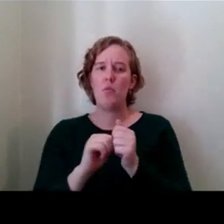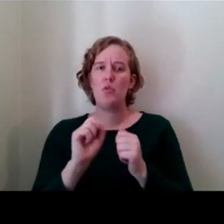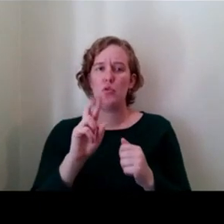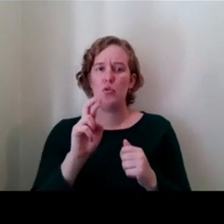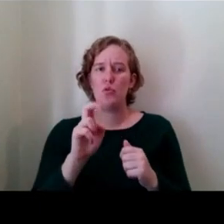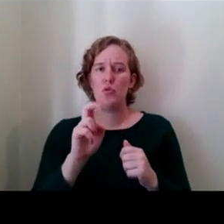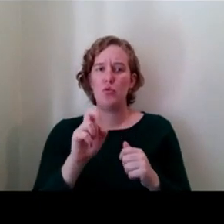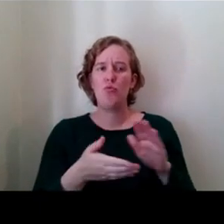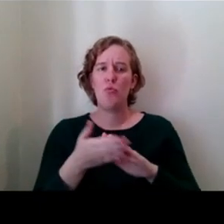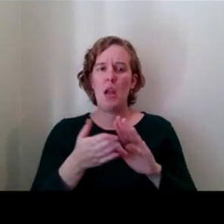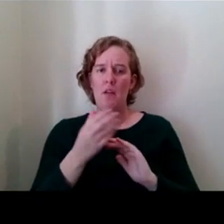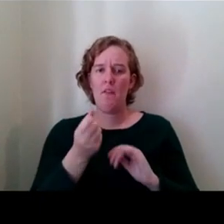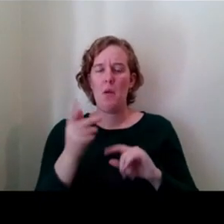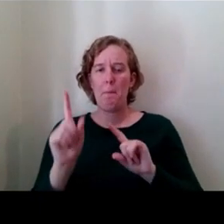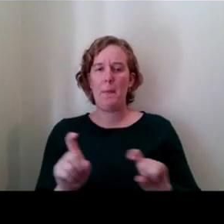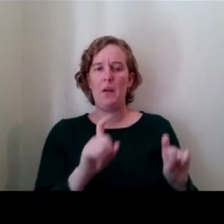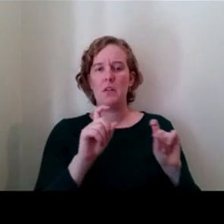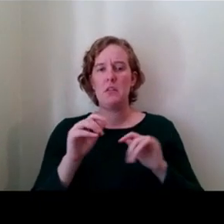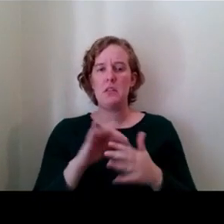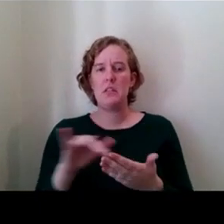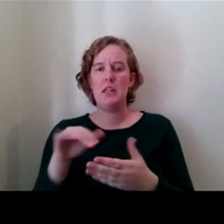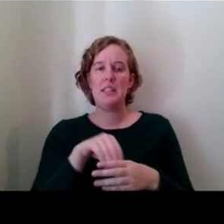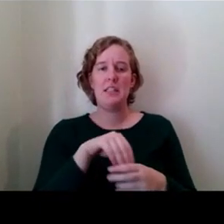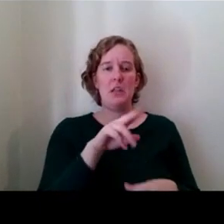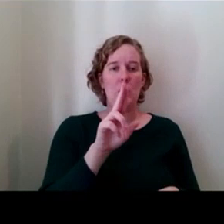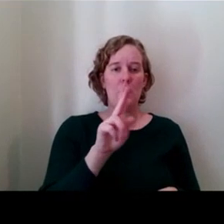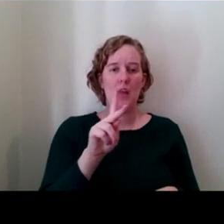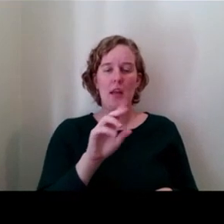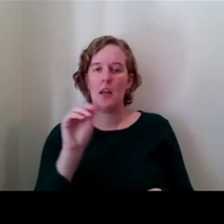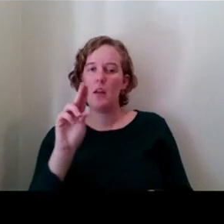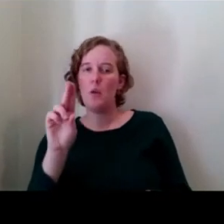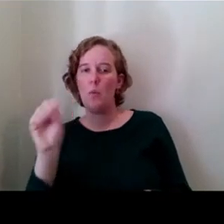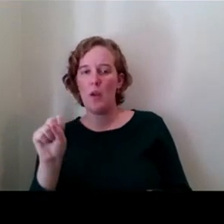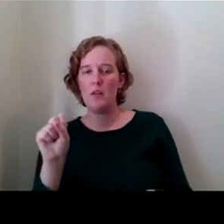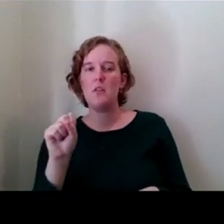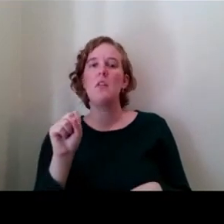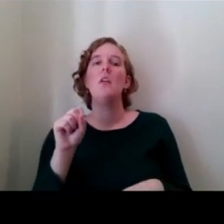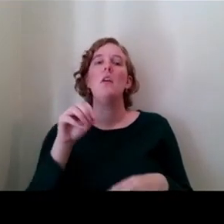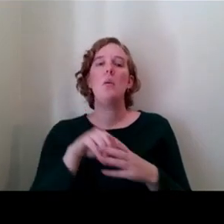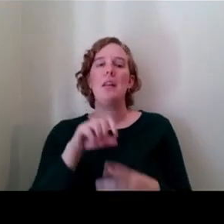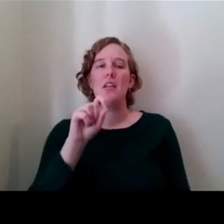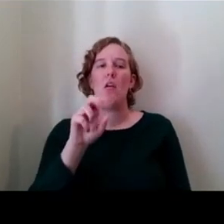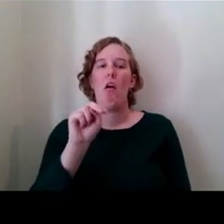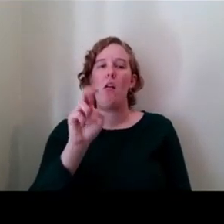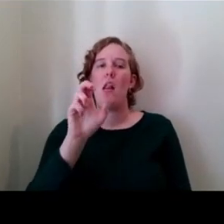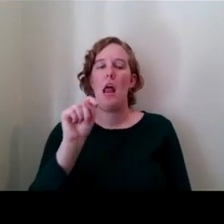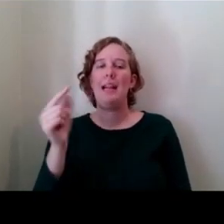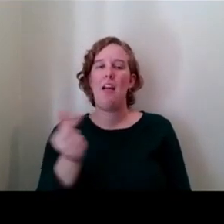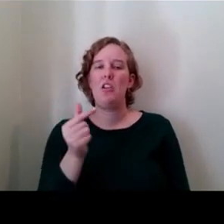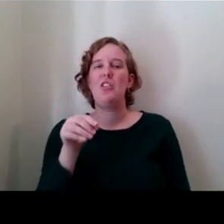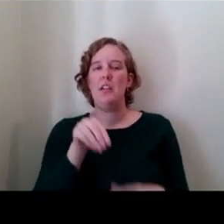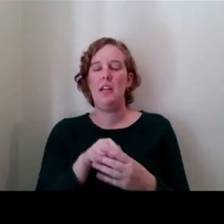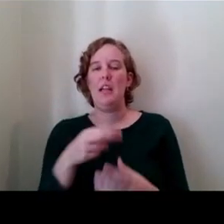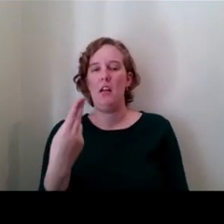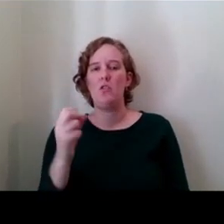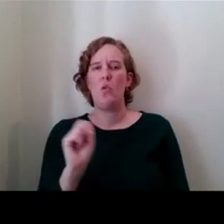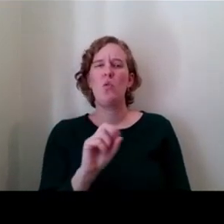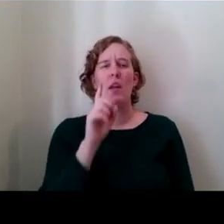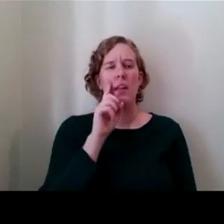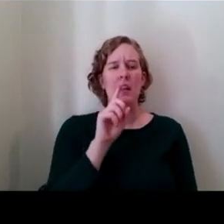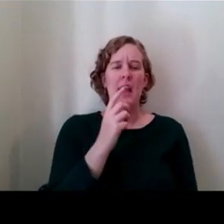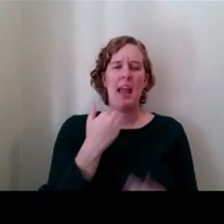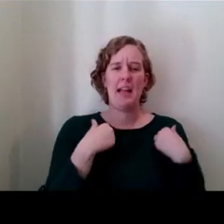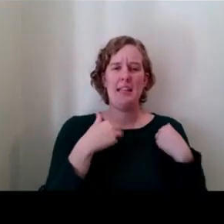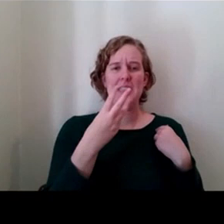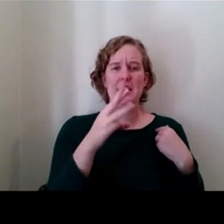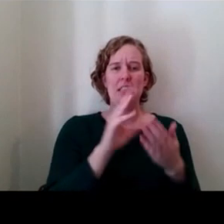studies in the UK and the US with .NET Gadgeteer in high schools. So in the UK, I think we had 16